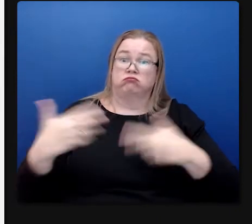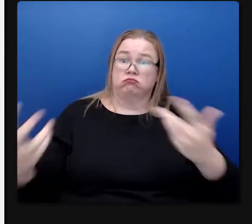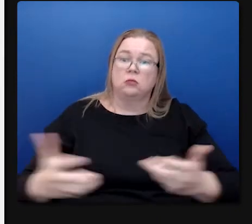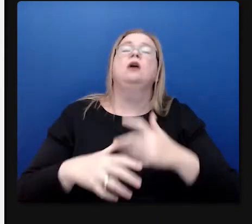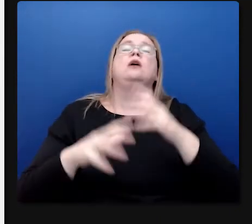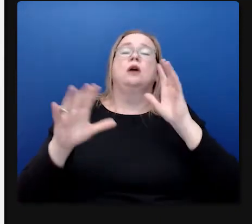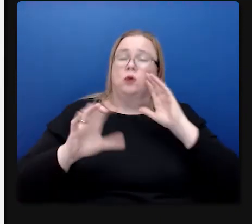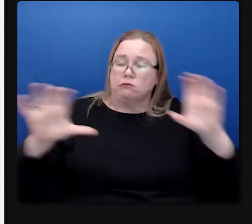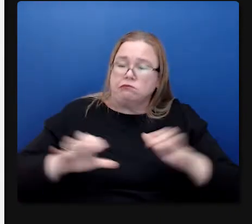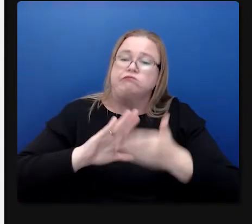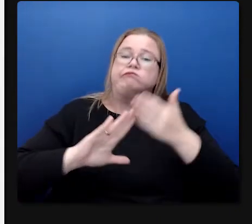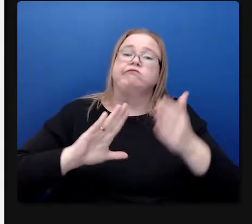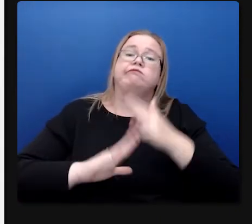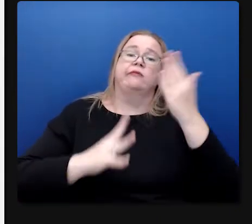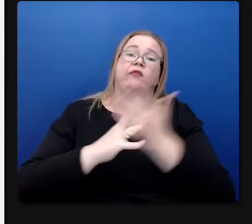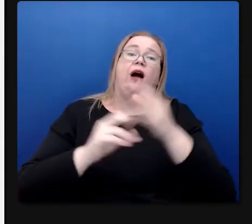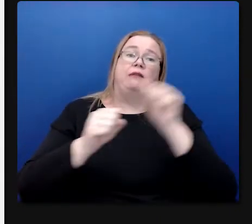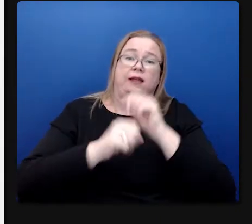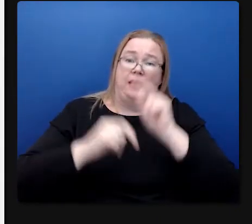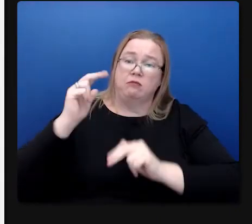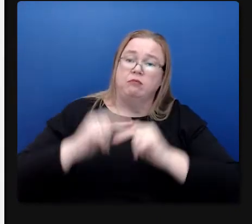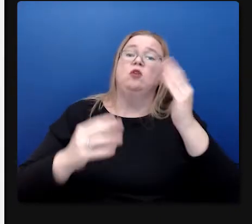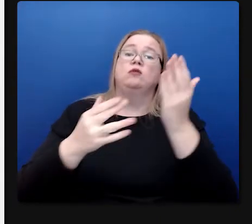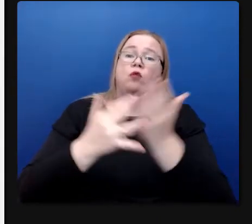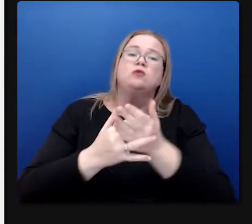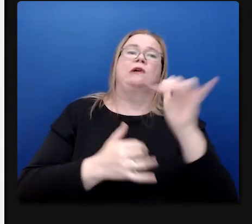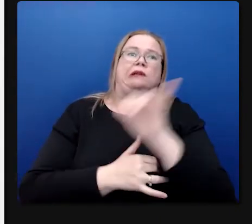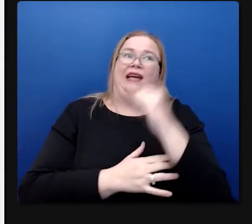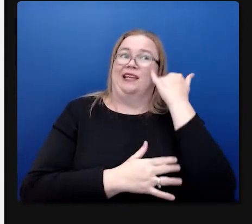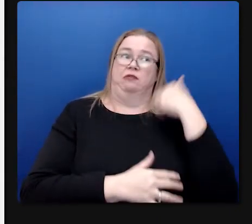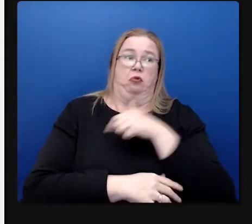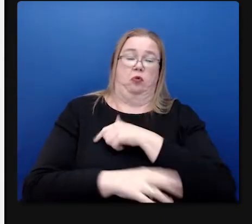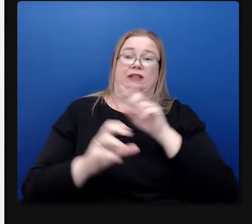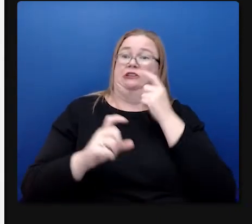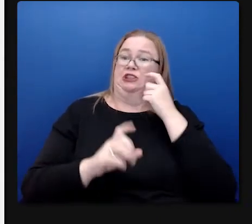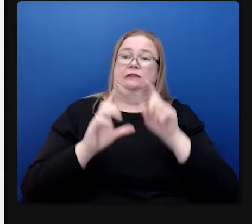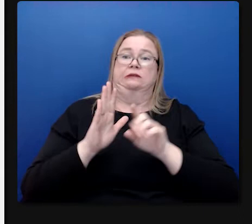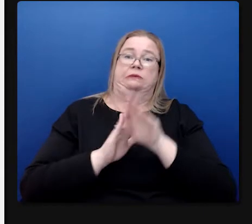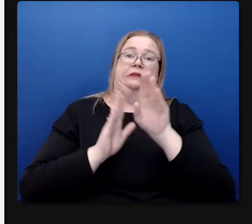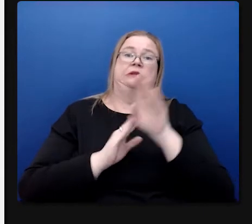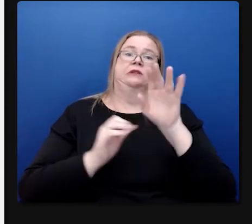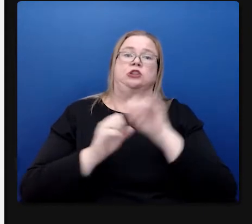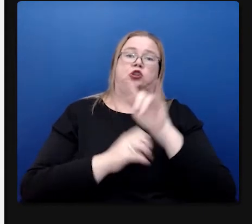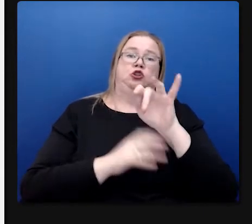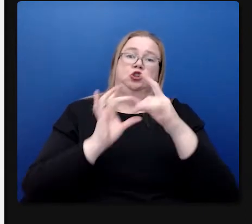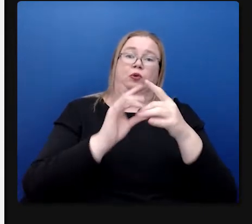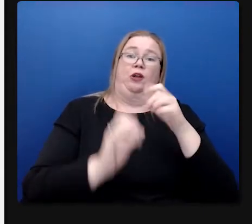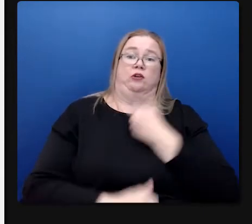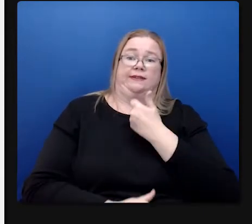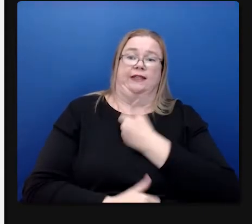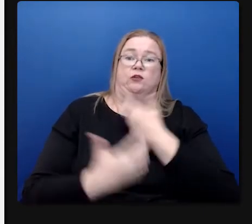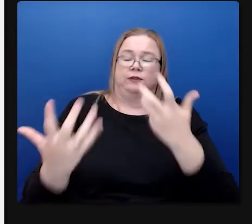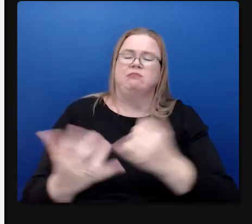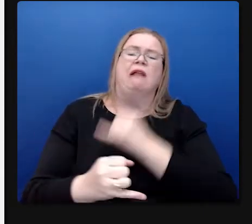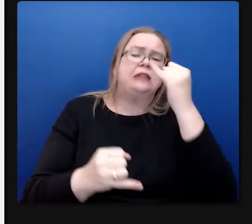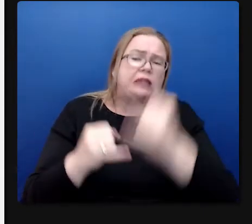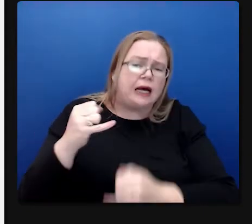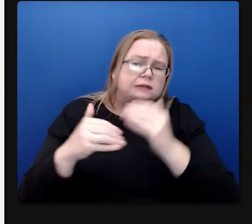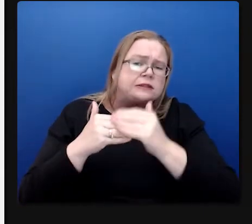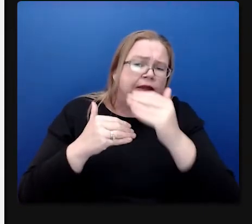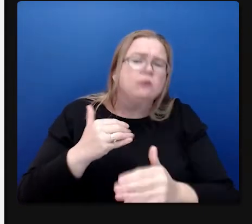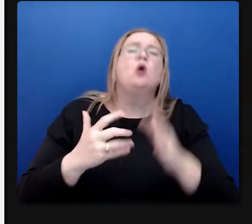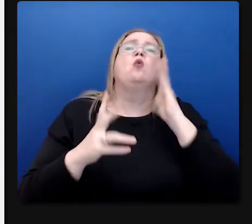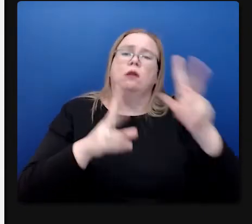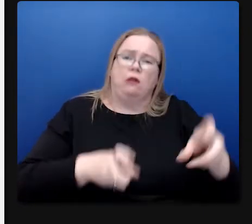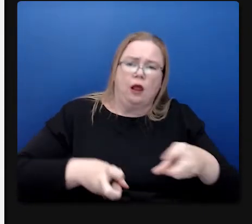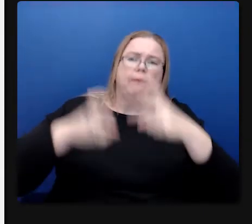going to be an executable file sitting in a build folder as if we had just built it in Unity ourselves. And then that final step is